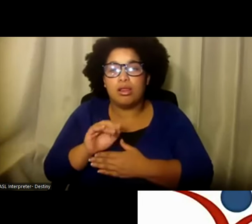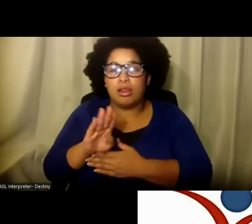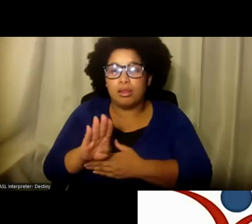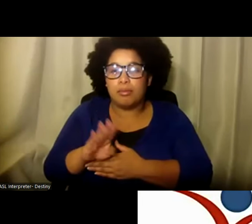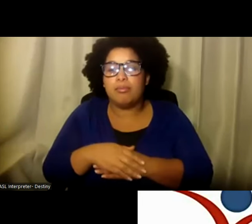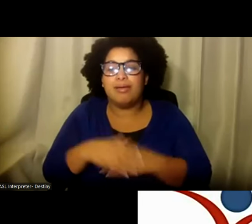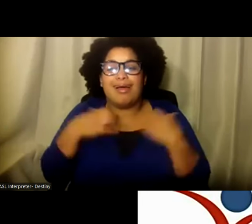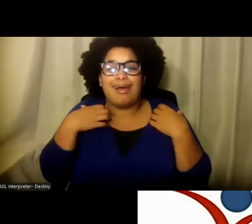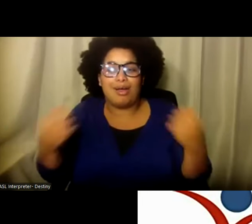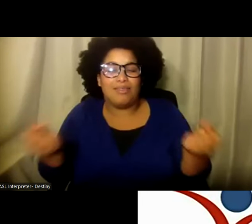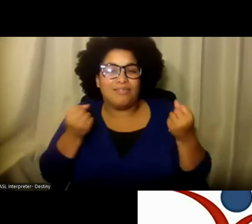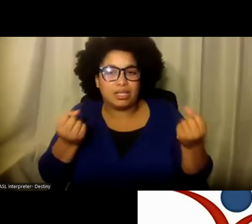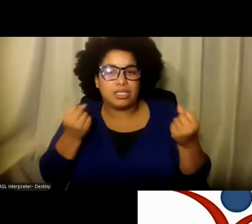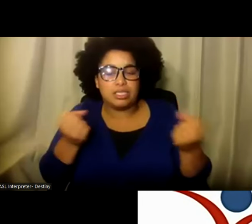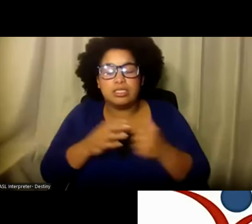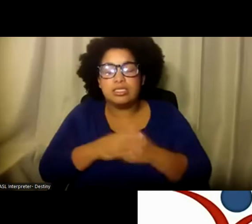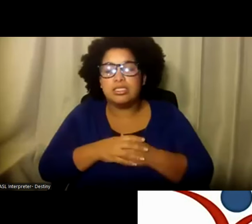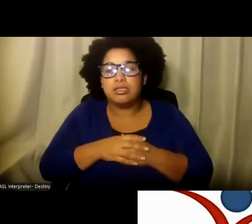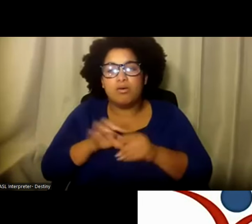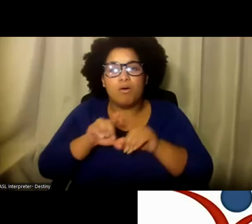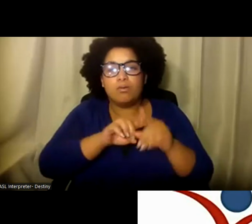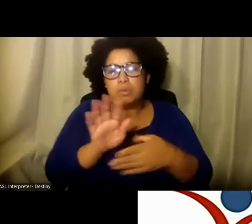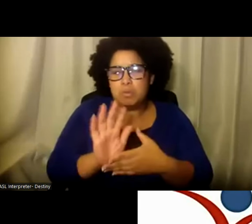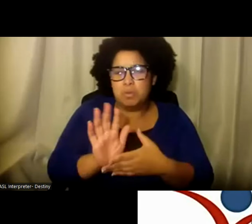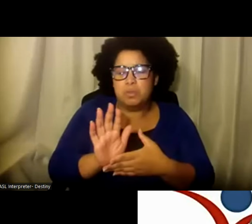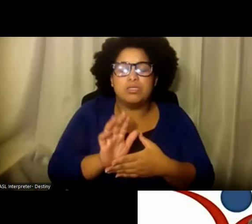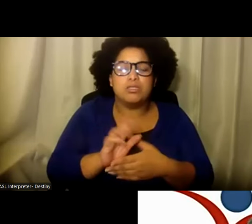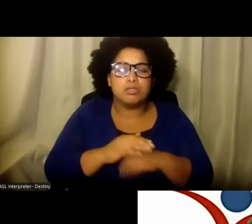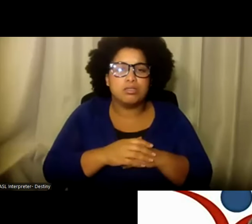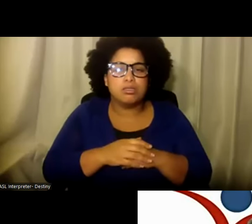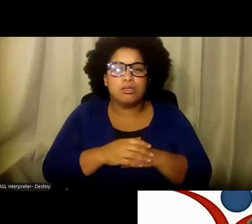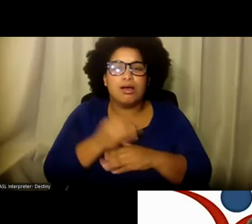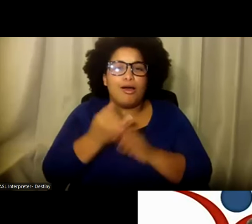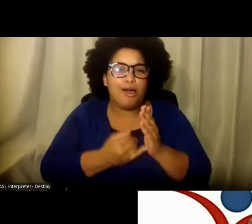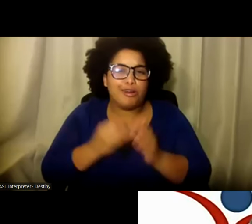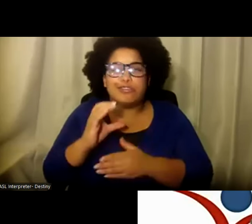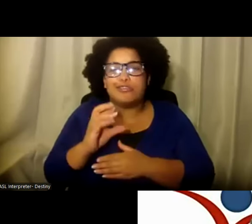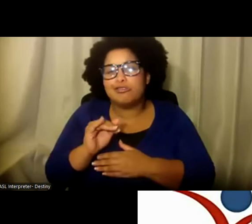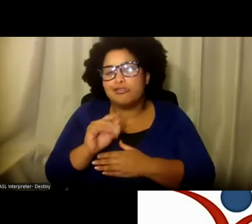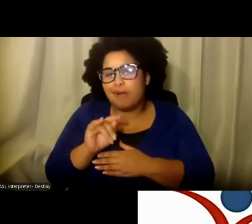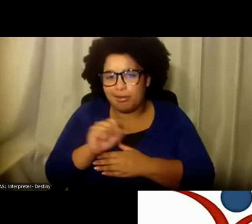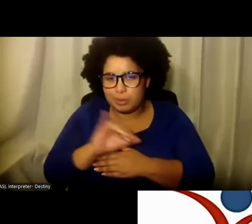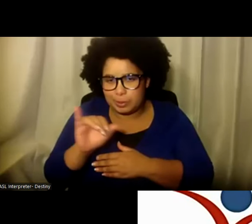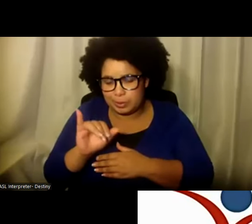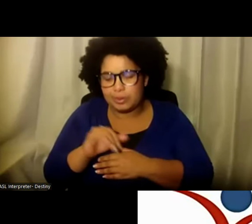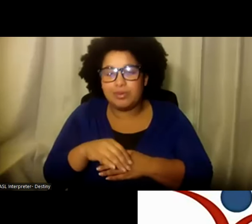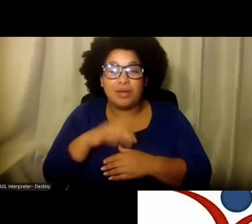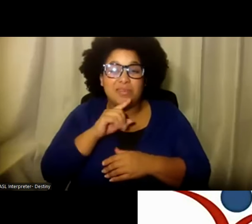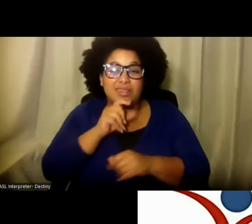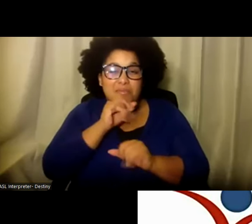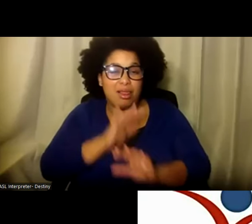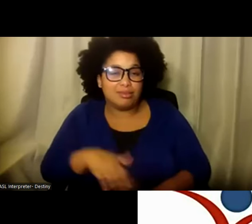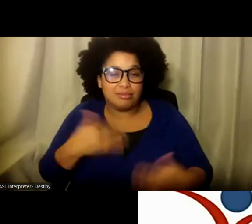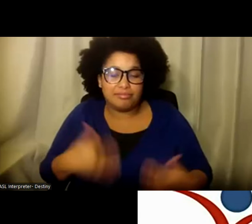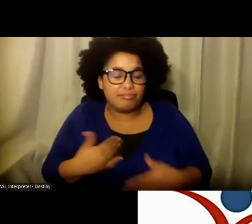health and fitness, and we also did movies, also arts and crafts. So that was a blessing.